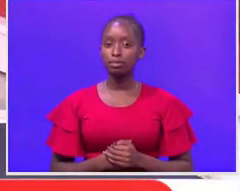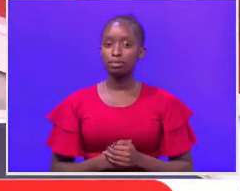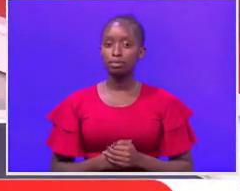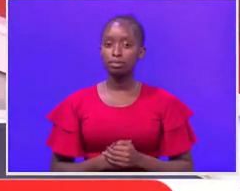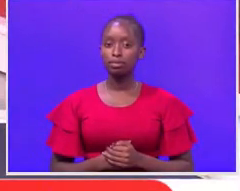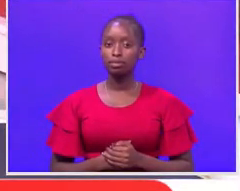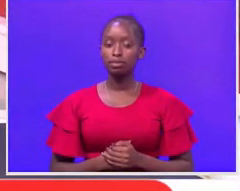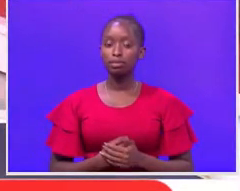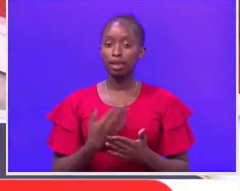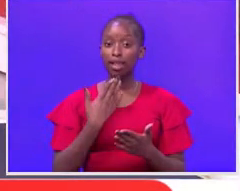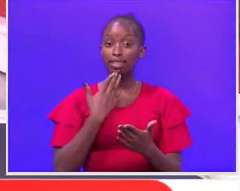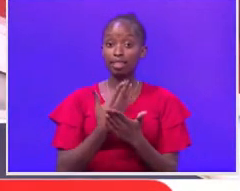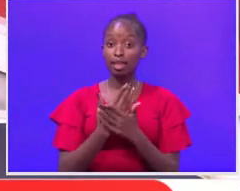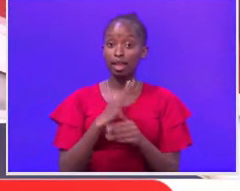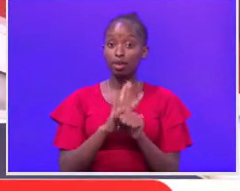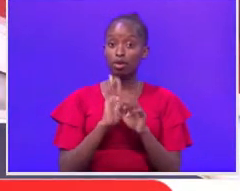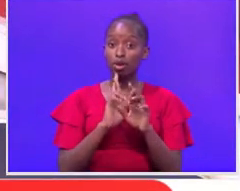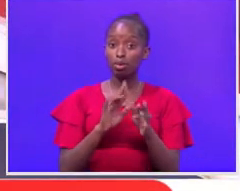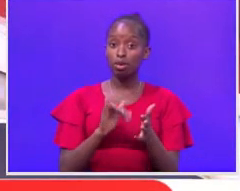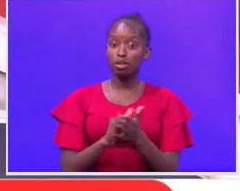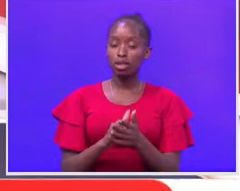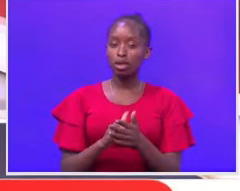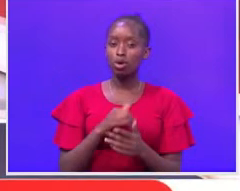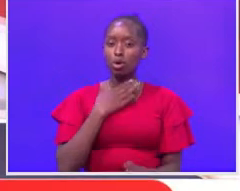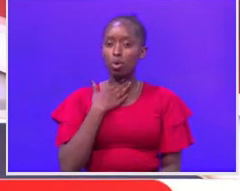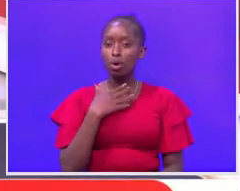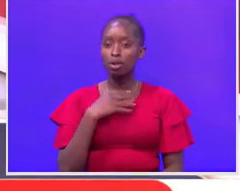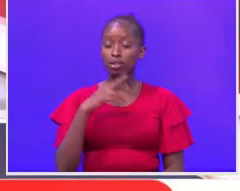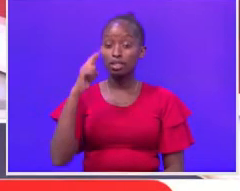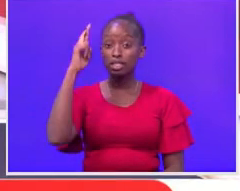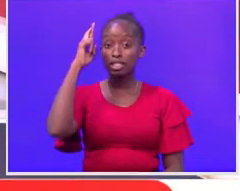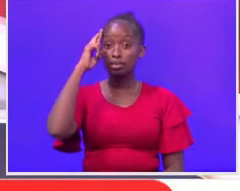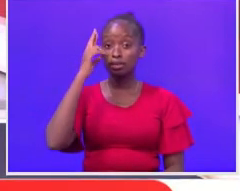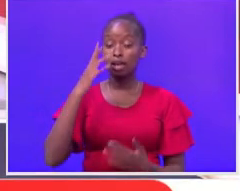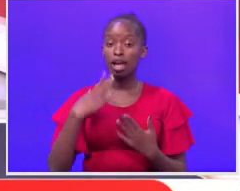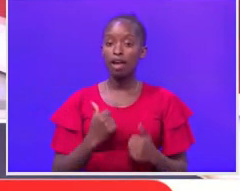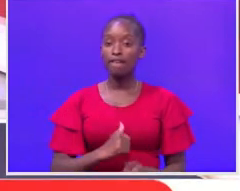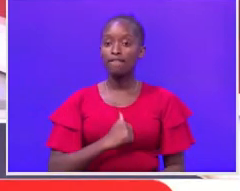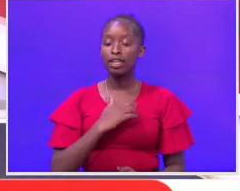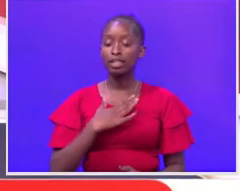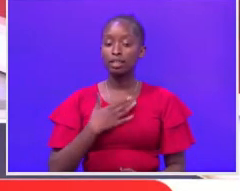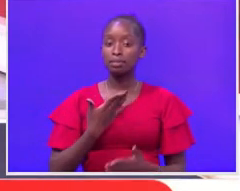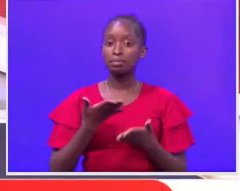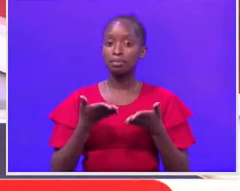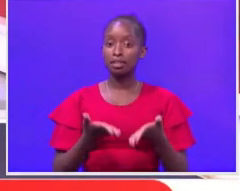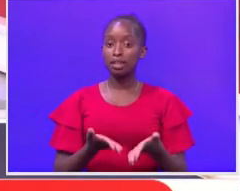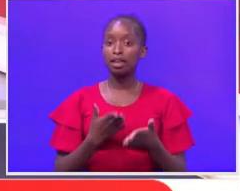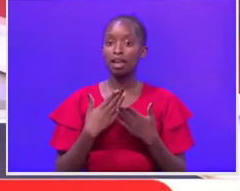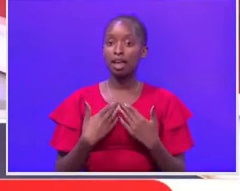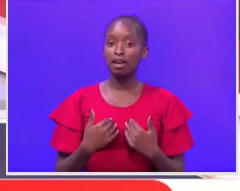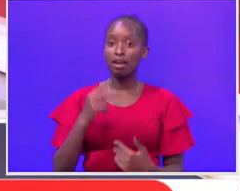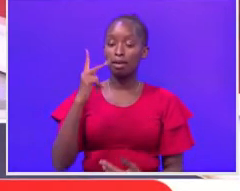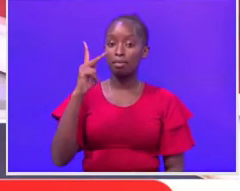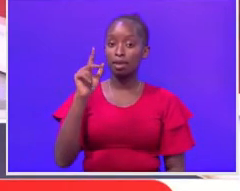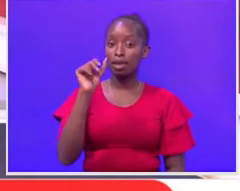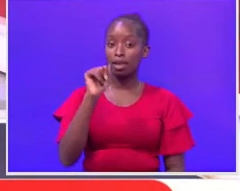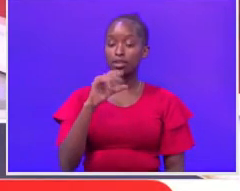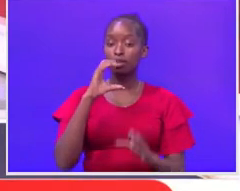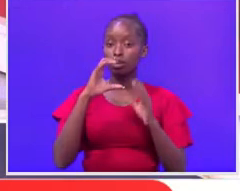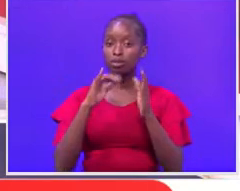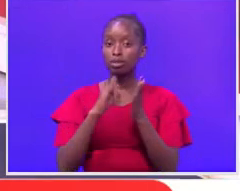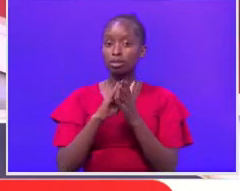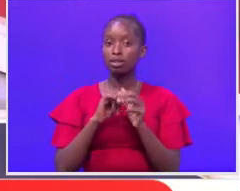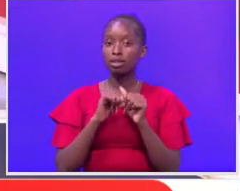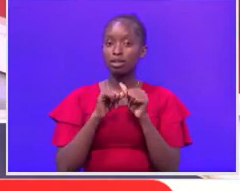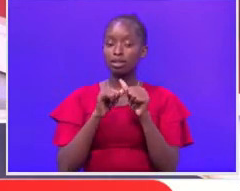Indeed, thank you, Mega William, for that report. And just to remind you, my guest is already here in studio, PS Betsy Njage. That conversation coming